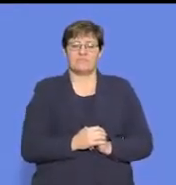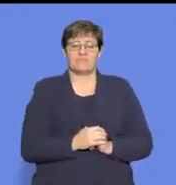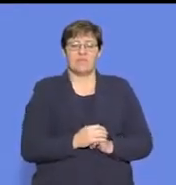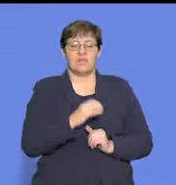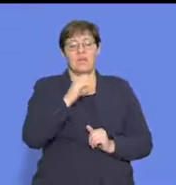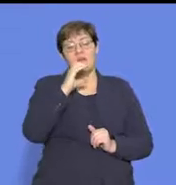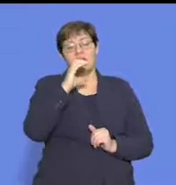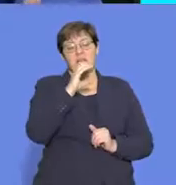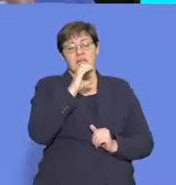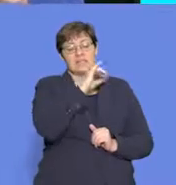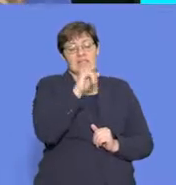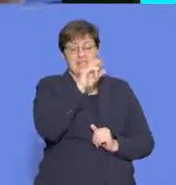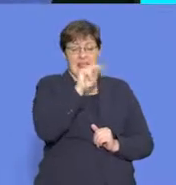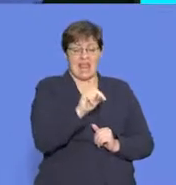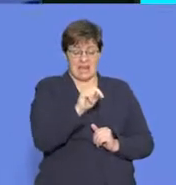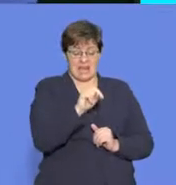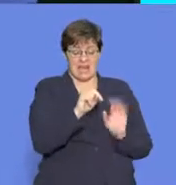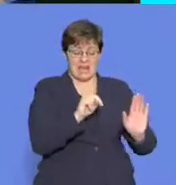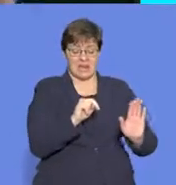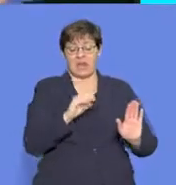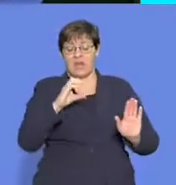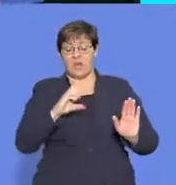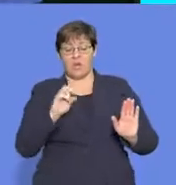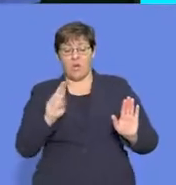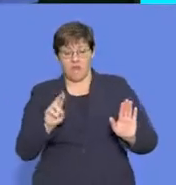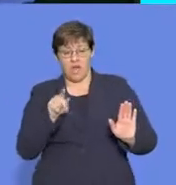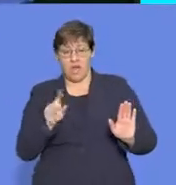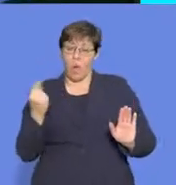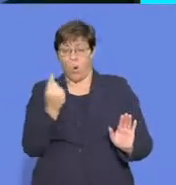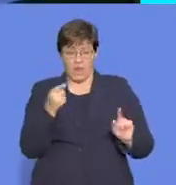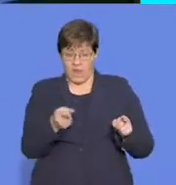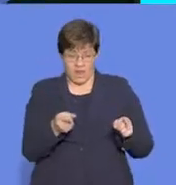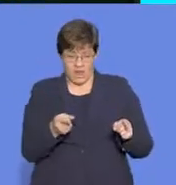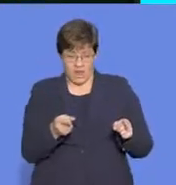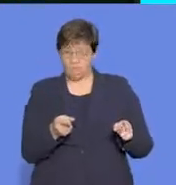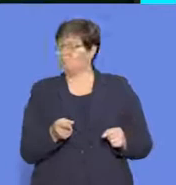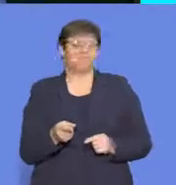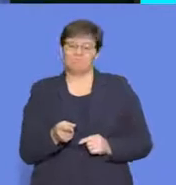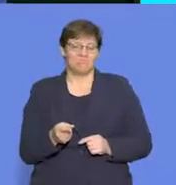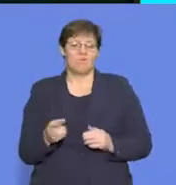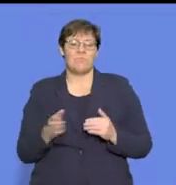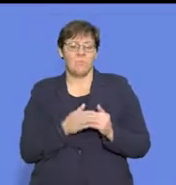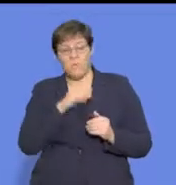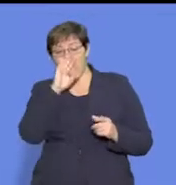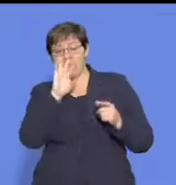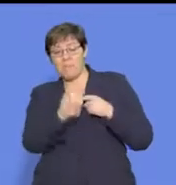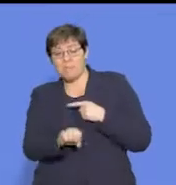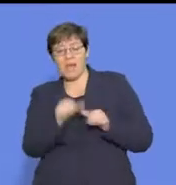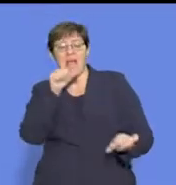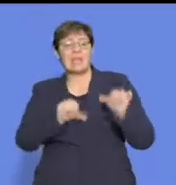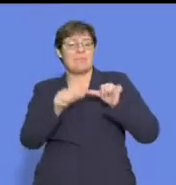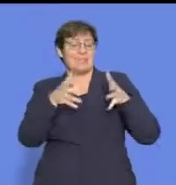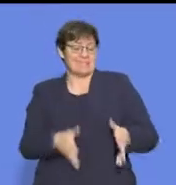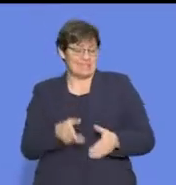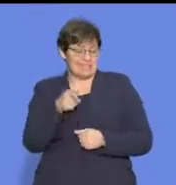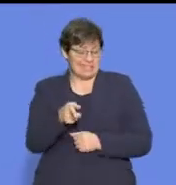the copper-zinc cell, the zinc-copper cell, the only one? Well, no, it's not, because we recognize that